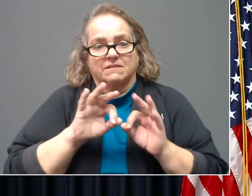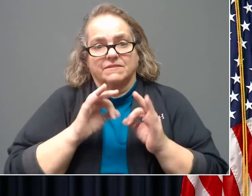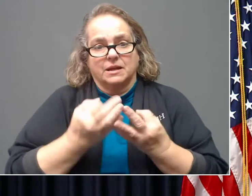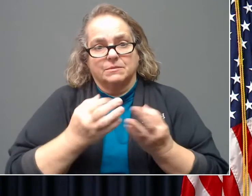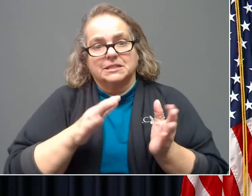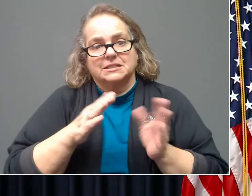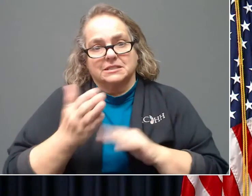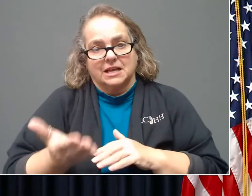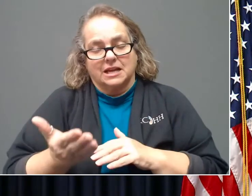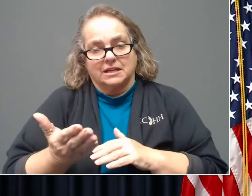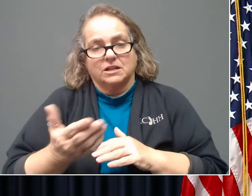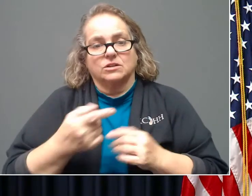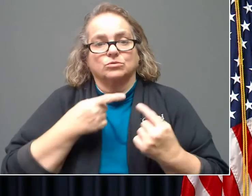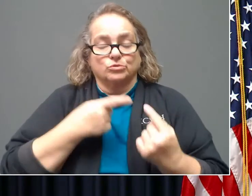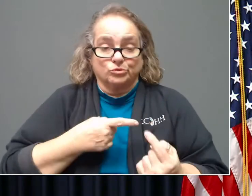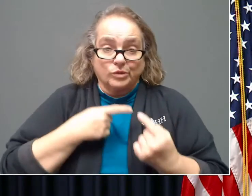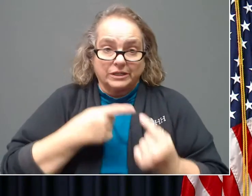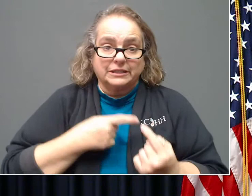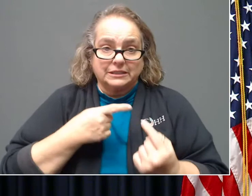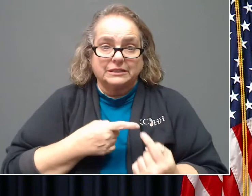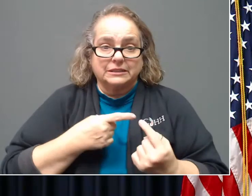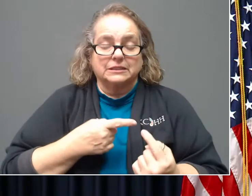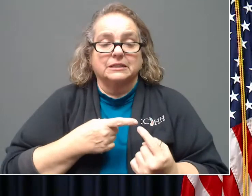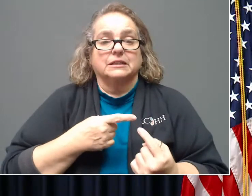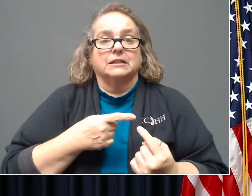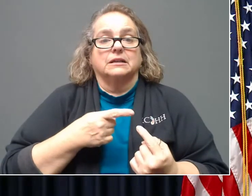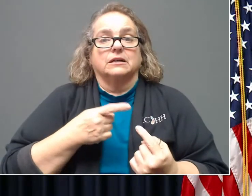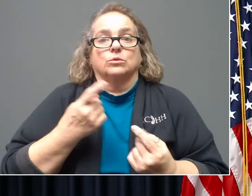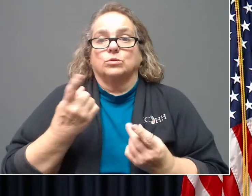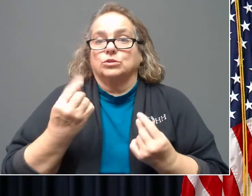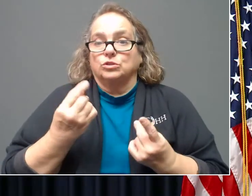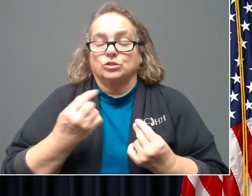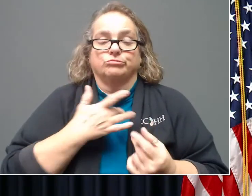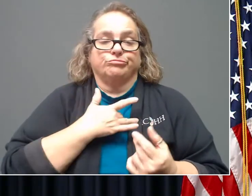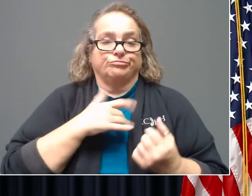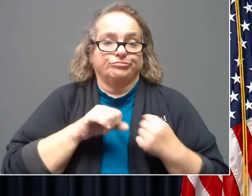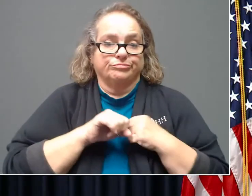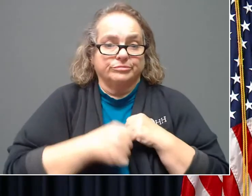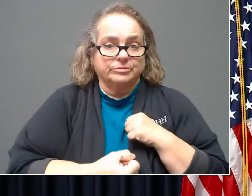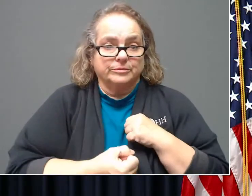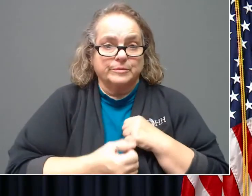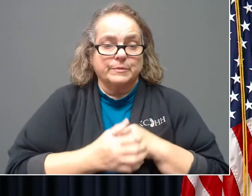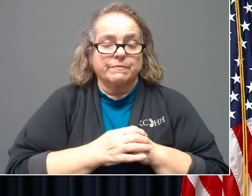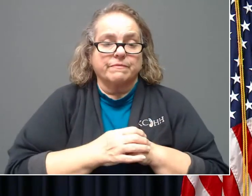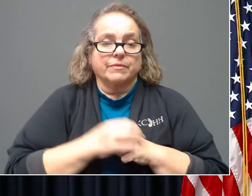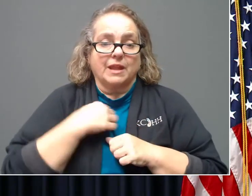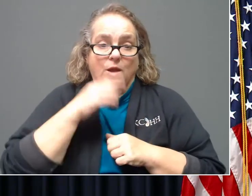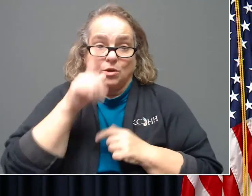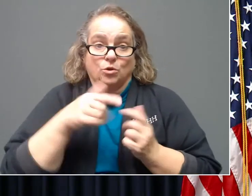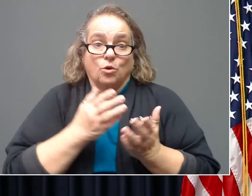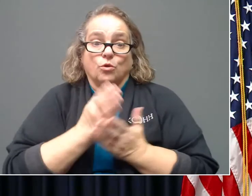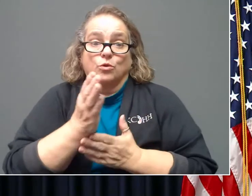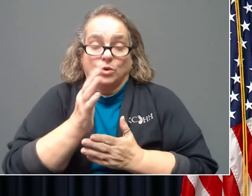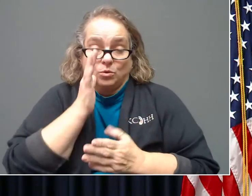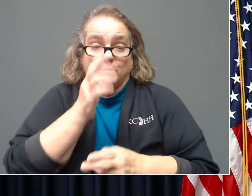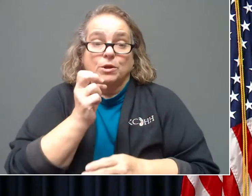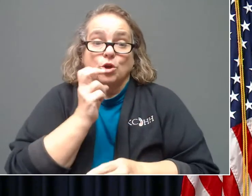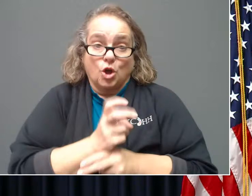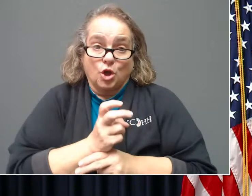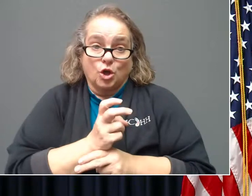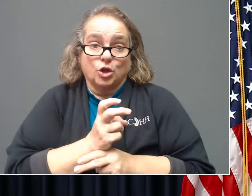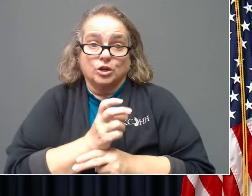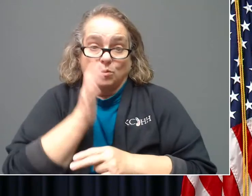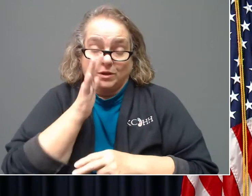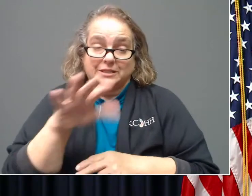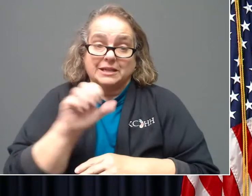be struggling, and we're going to need to be there for them. I'm going to go through this. It's going to be hard, and it's going to take a while,